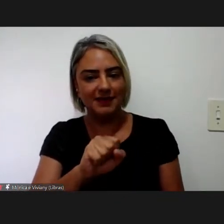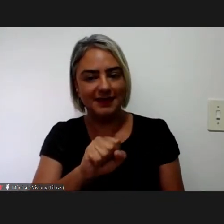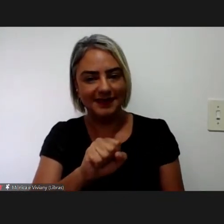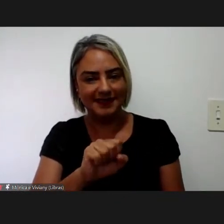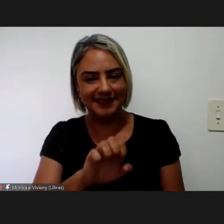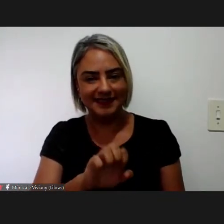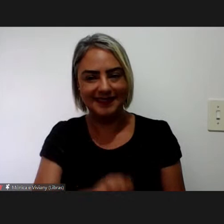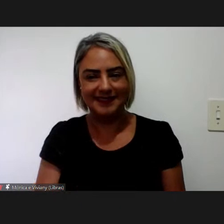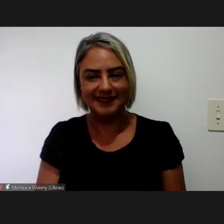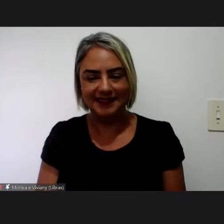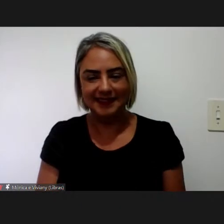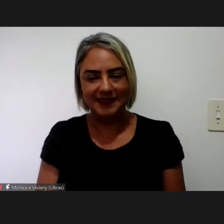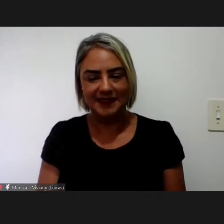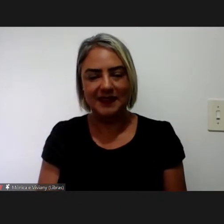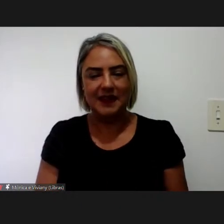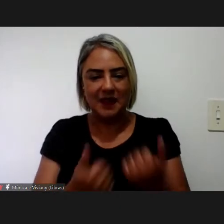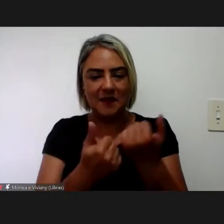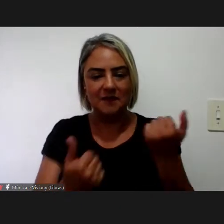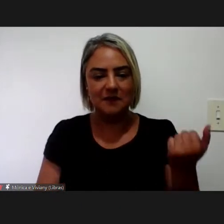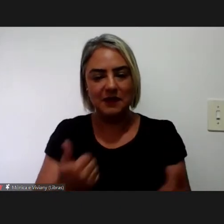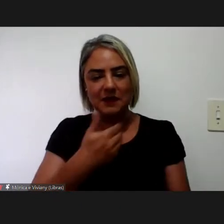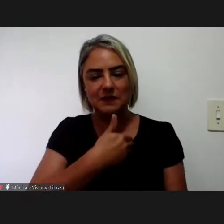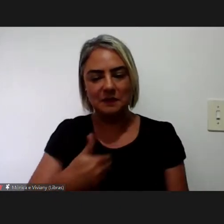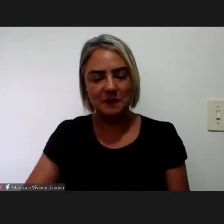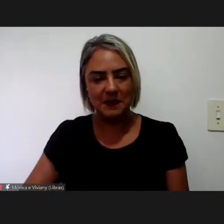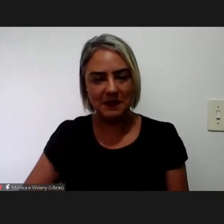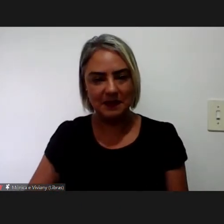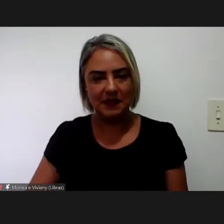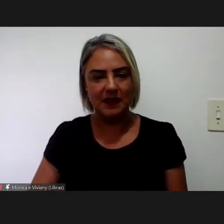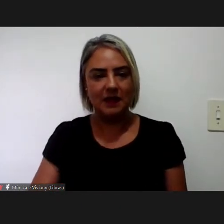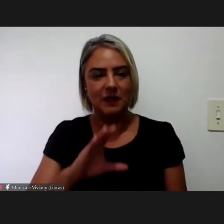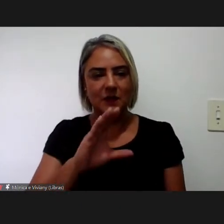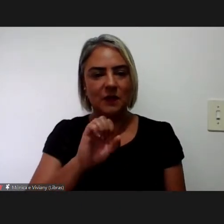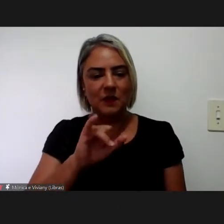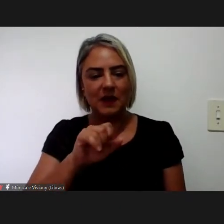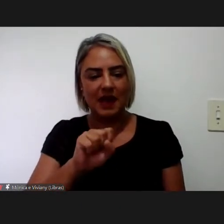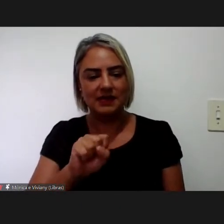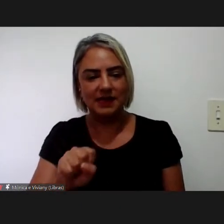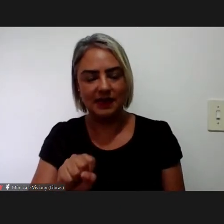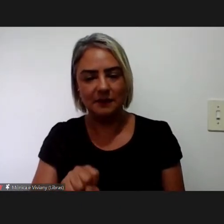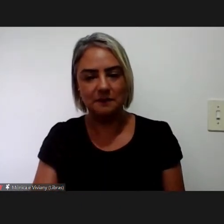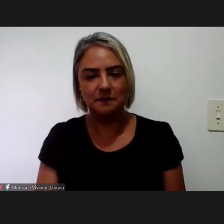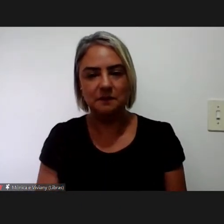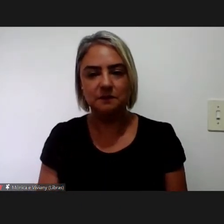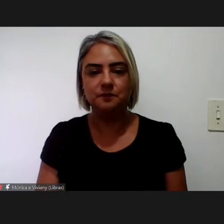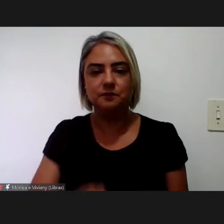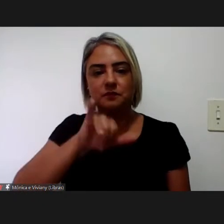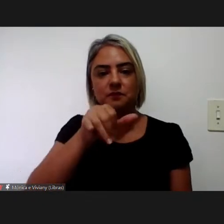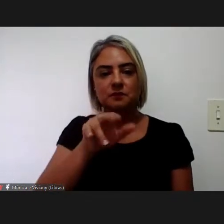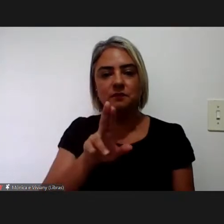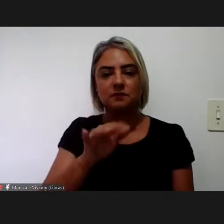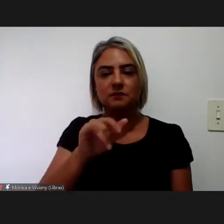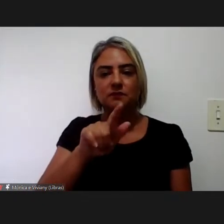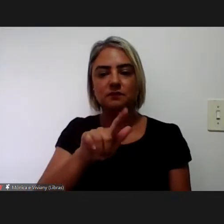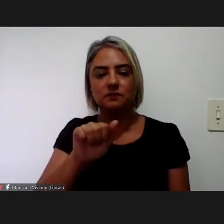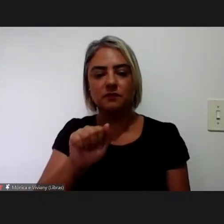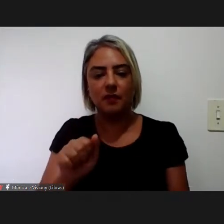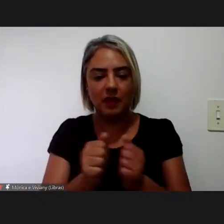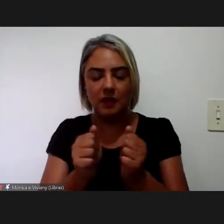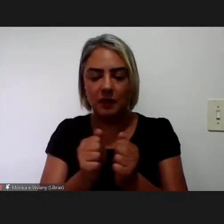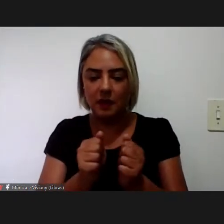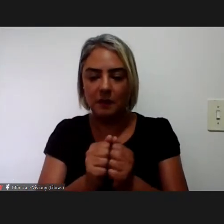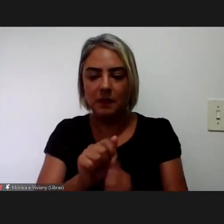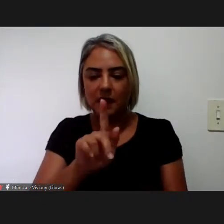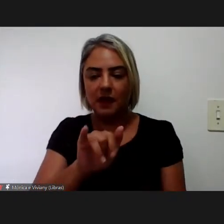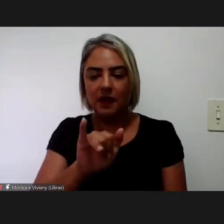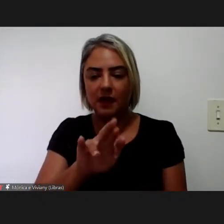Parro, Dr. Cristina Pantaleão, Vice President of CONASEM. We are always together. Juliana